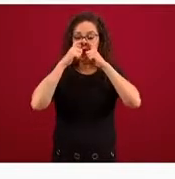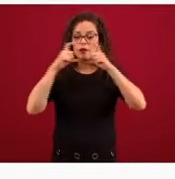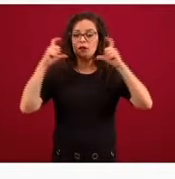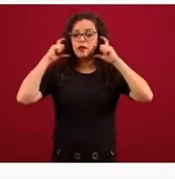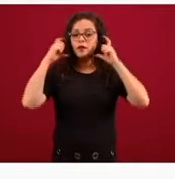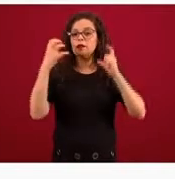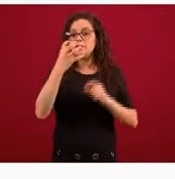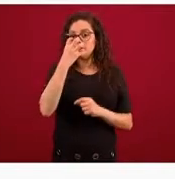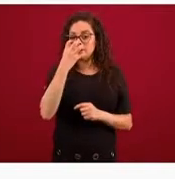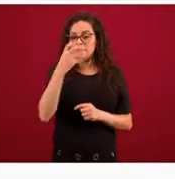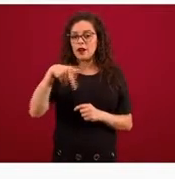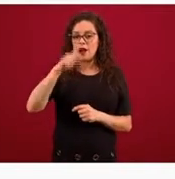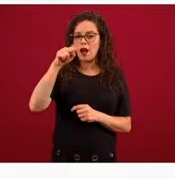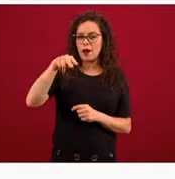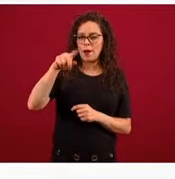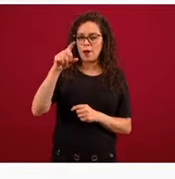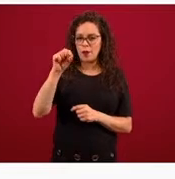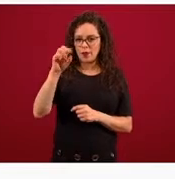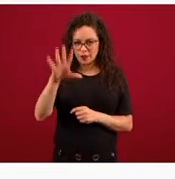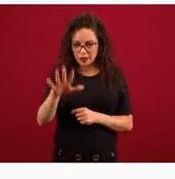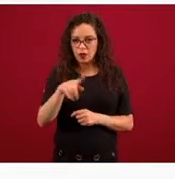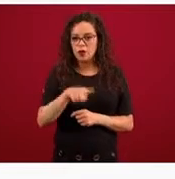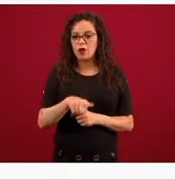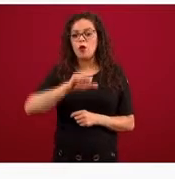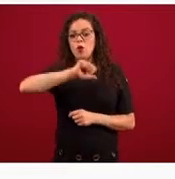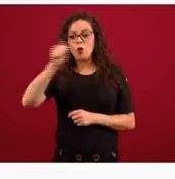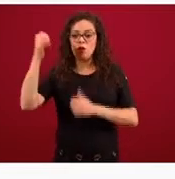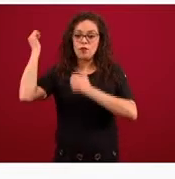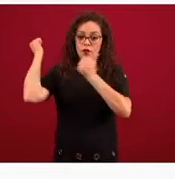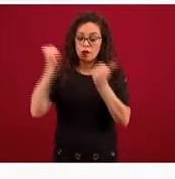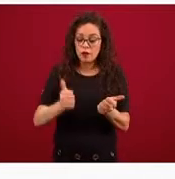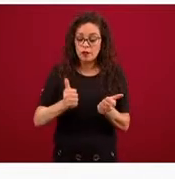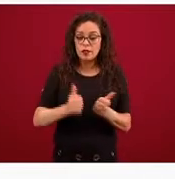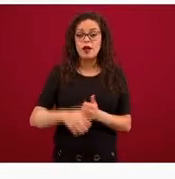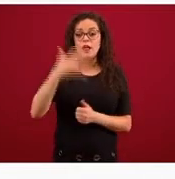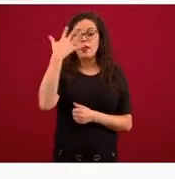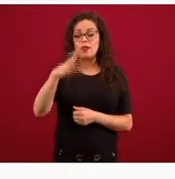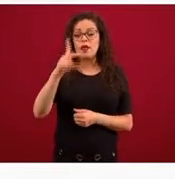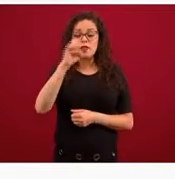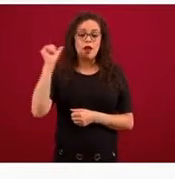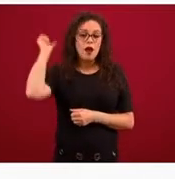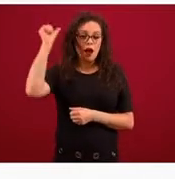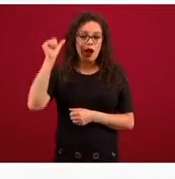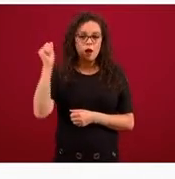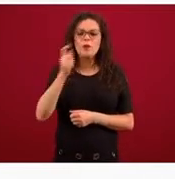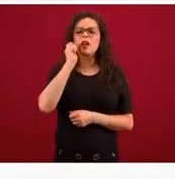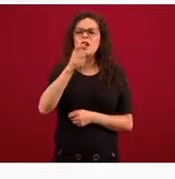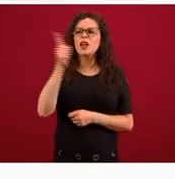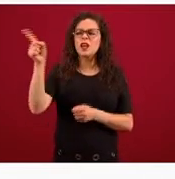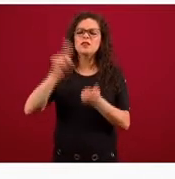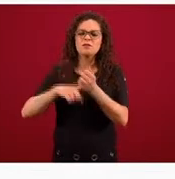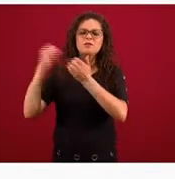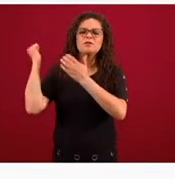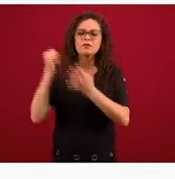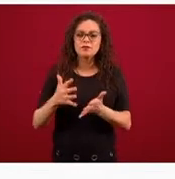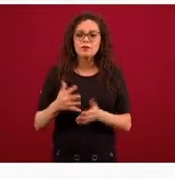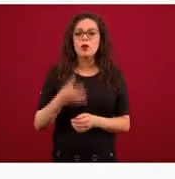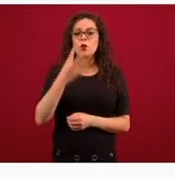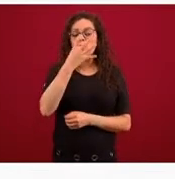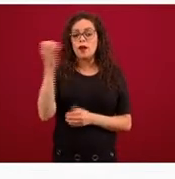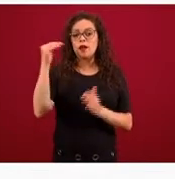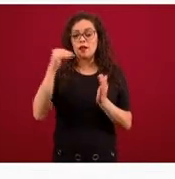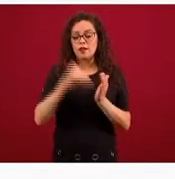KN95 masks. We received another load on April